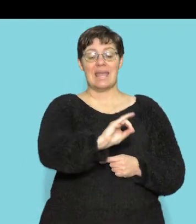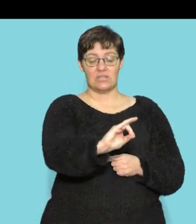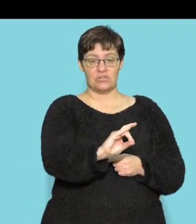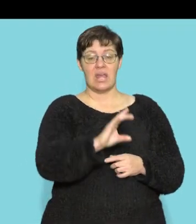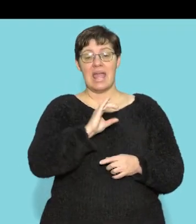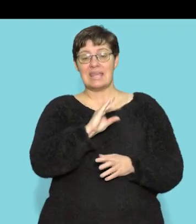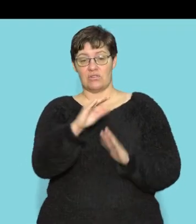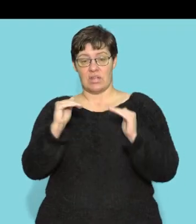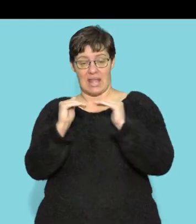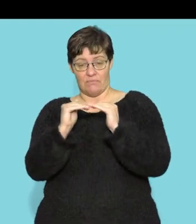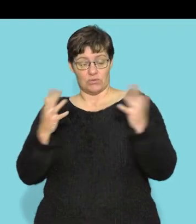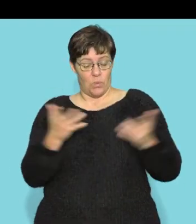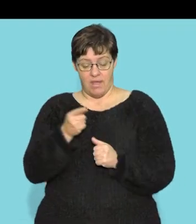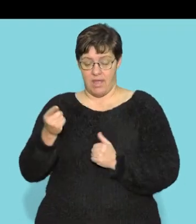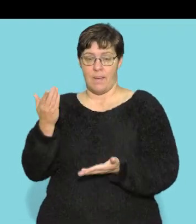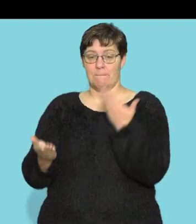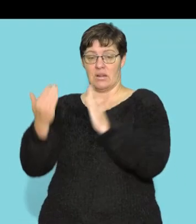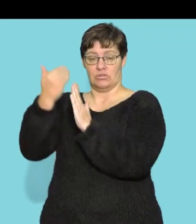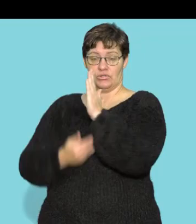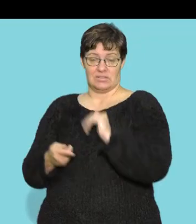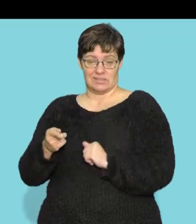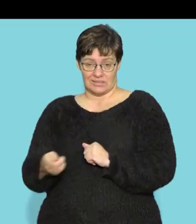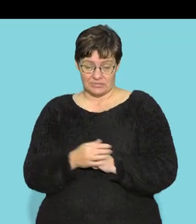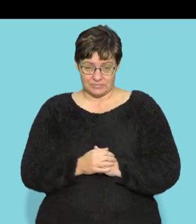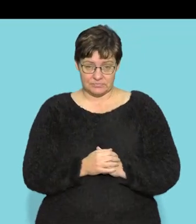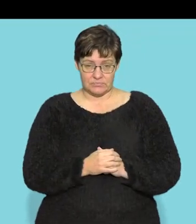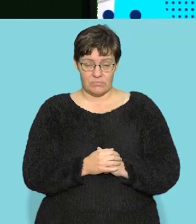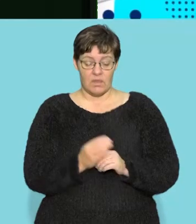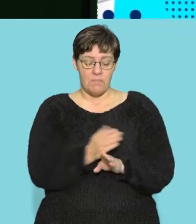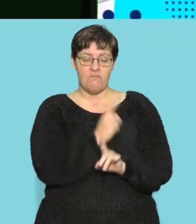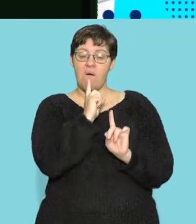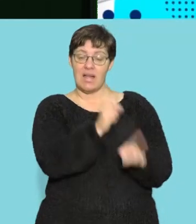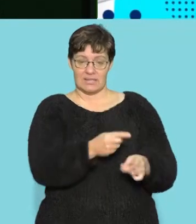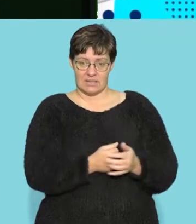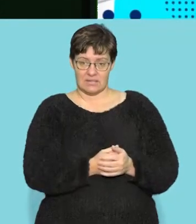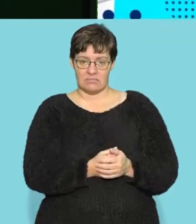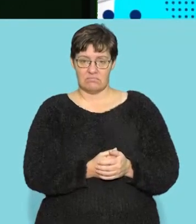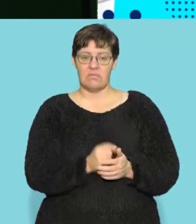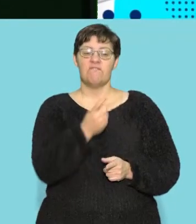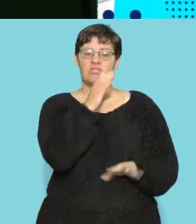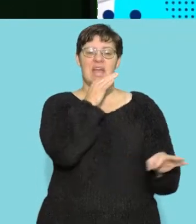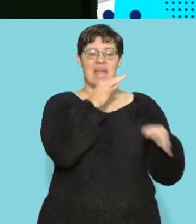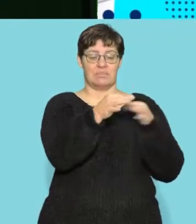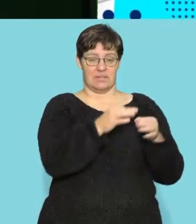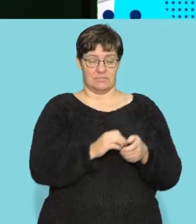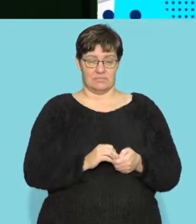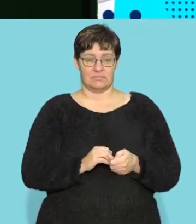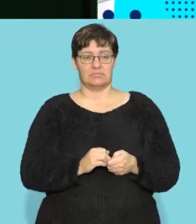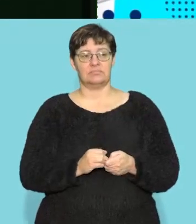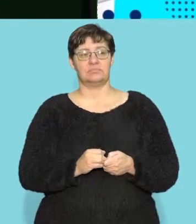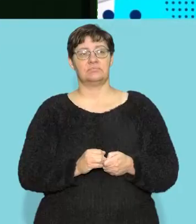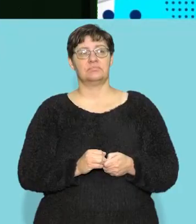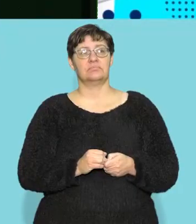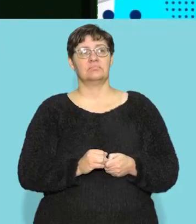equivalents in the balance sheet. Right. Before we actually come to the answer, let me first do an explanation on it. A